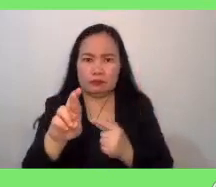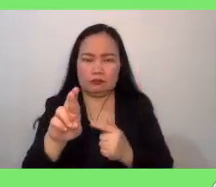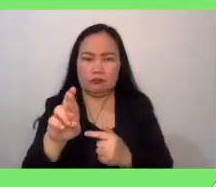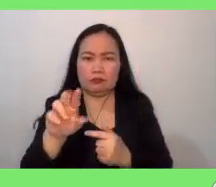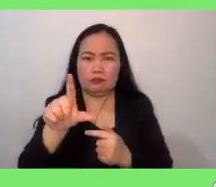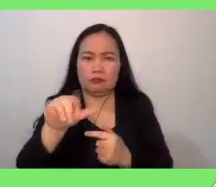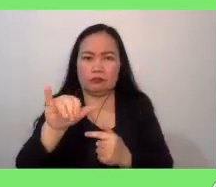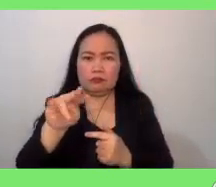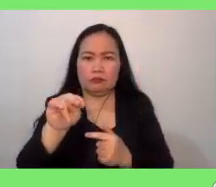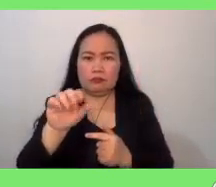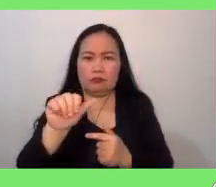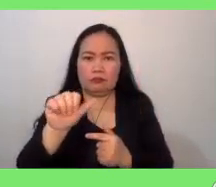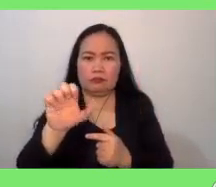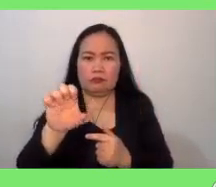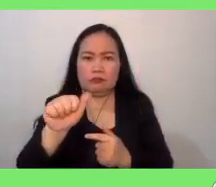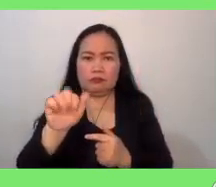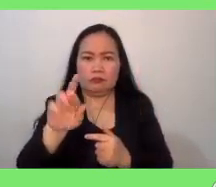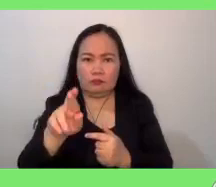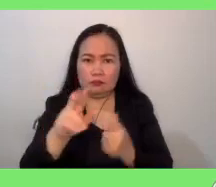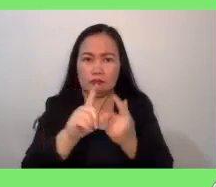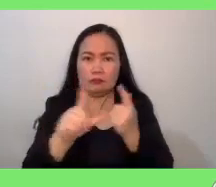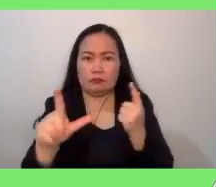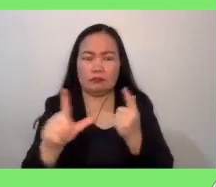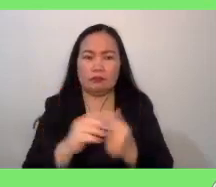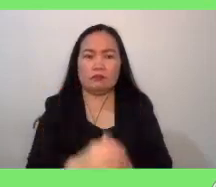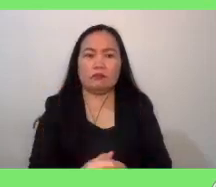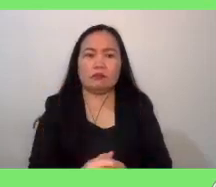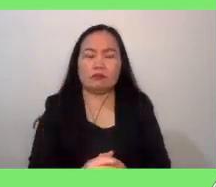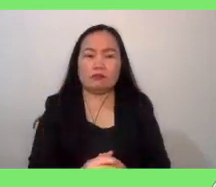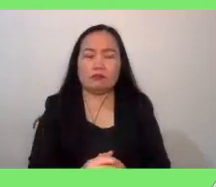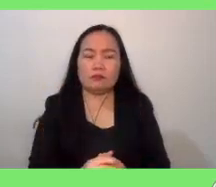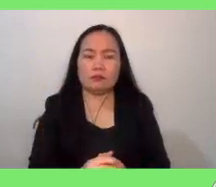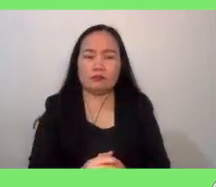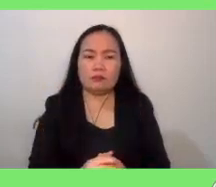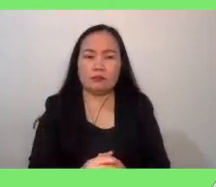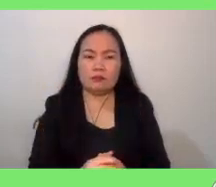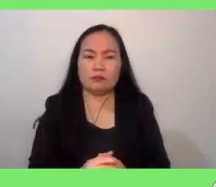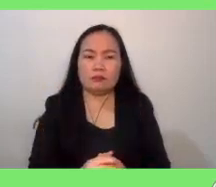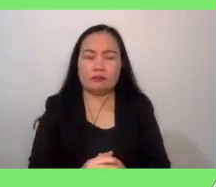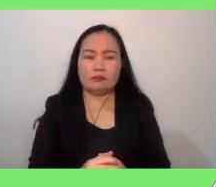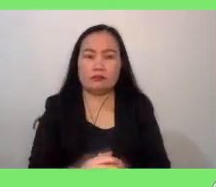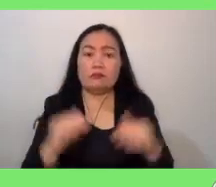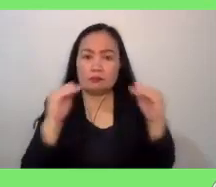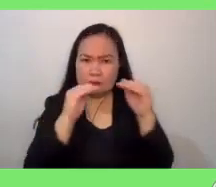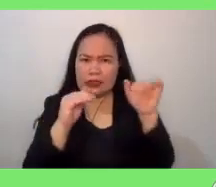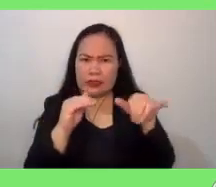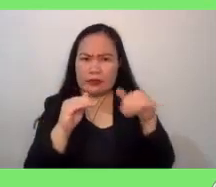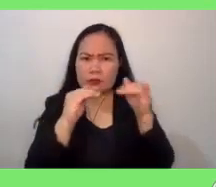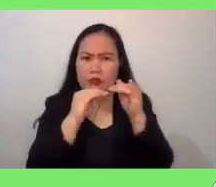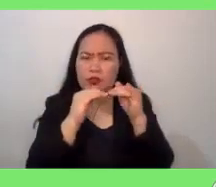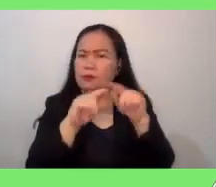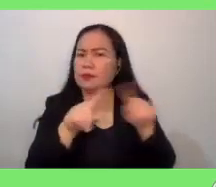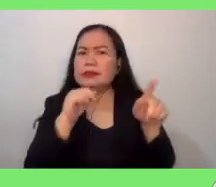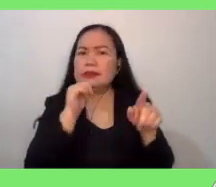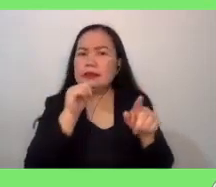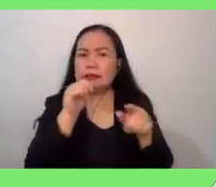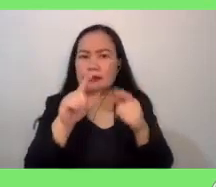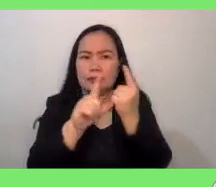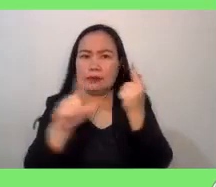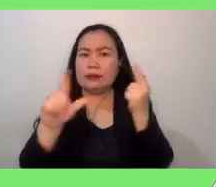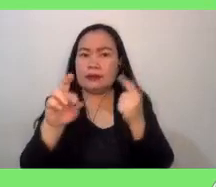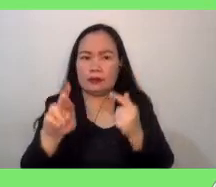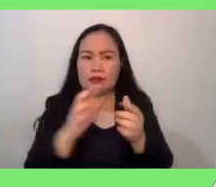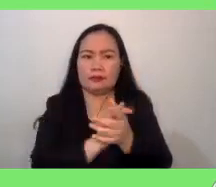is equal to 7. That's why it's not linear. Okay? Equation siya, but not linear.